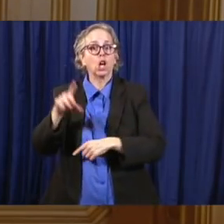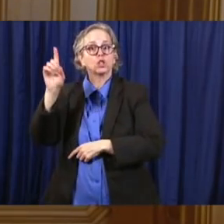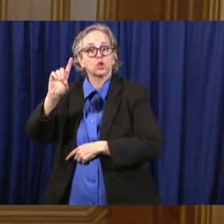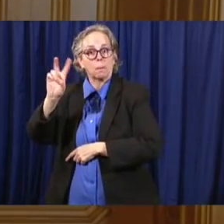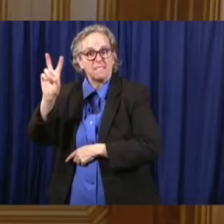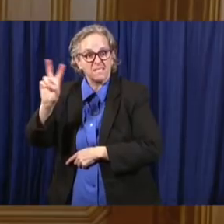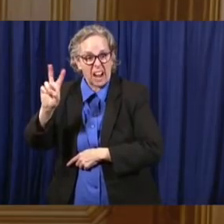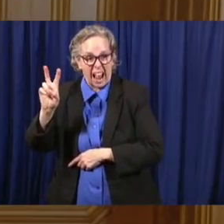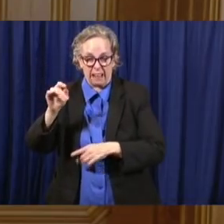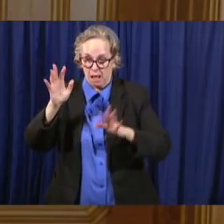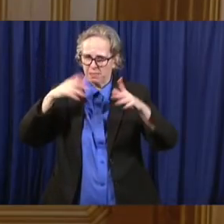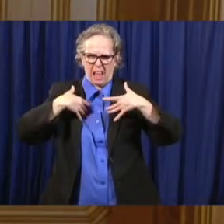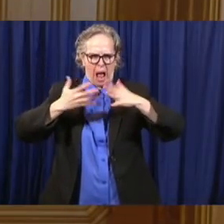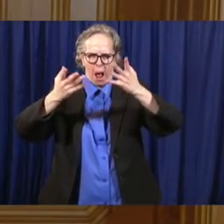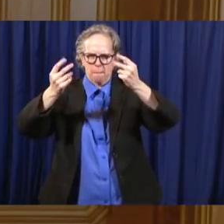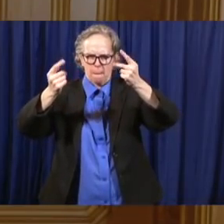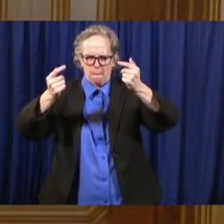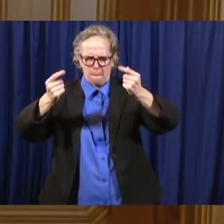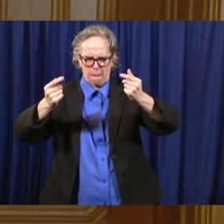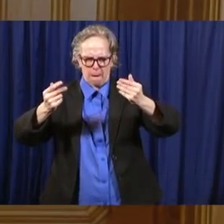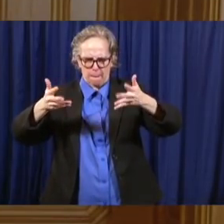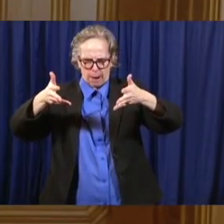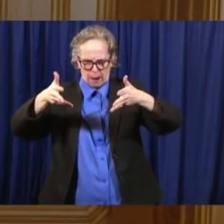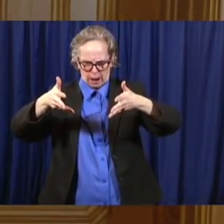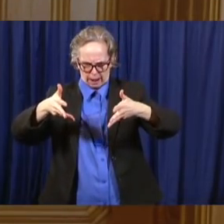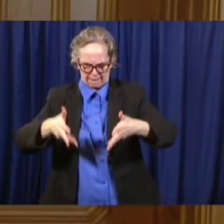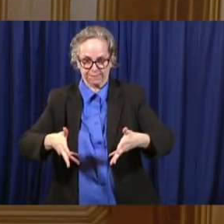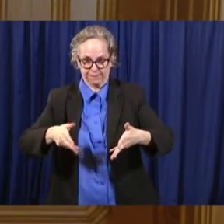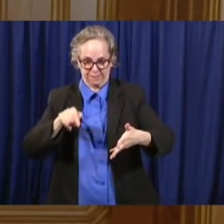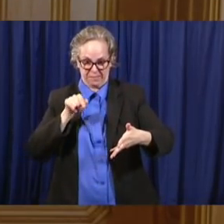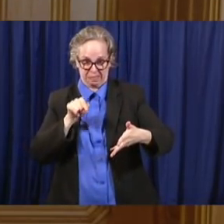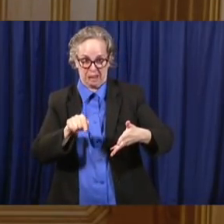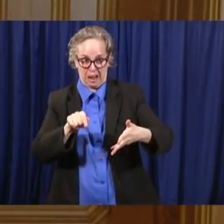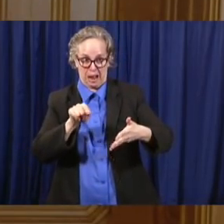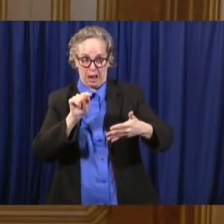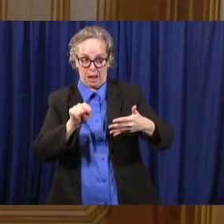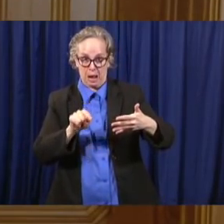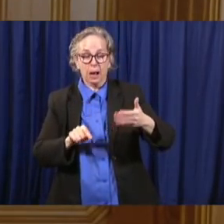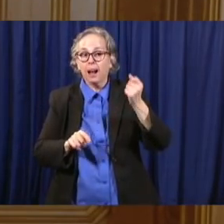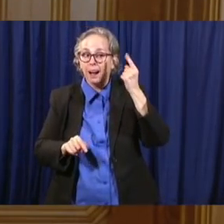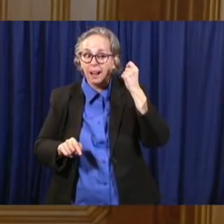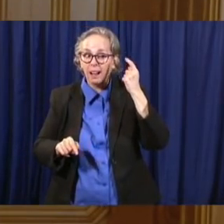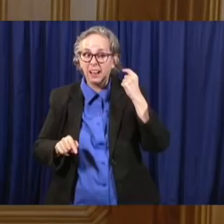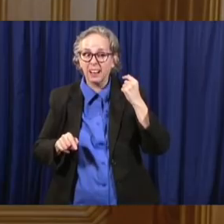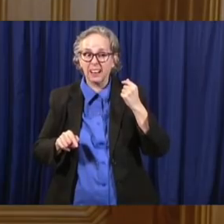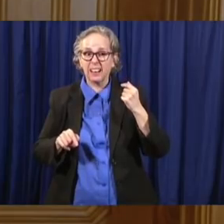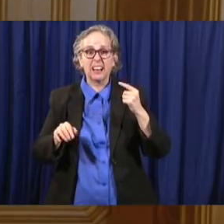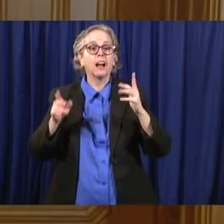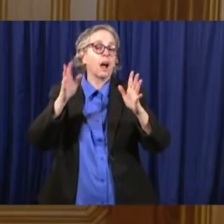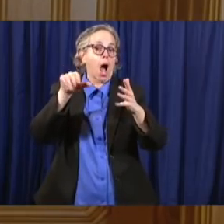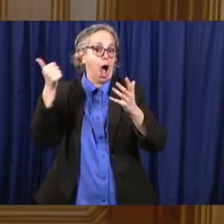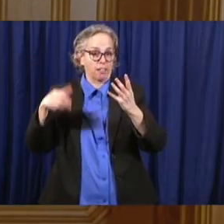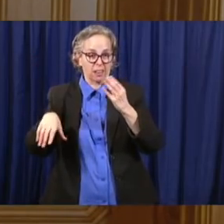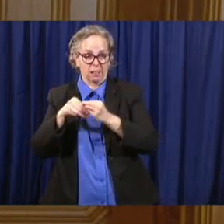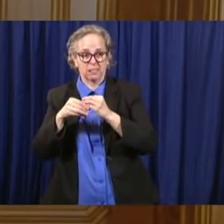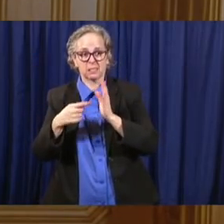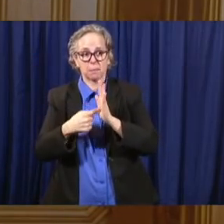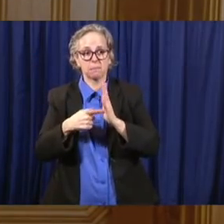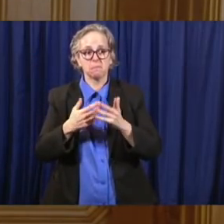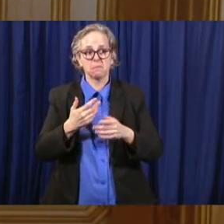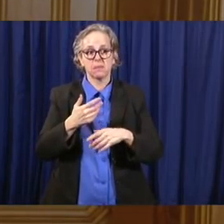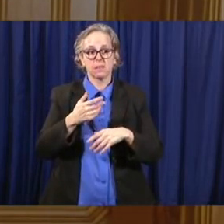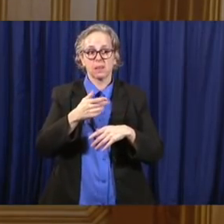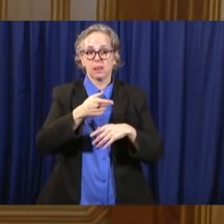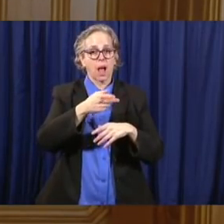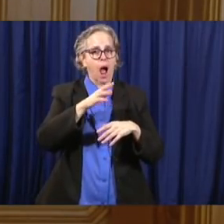We have also screened out those who have been denied in the past judicial release. We screened